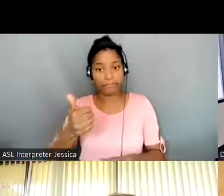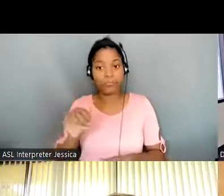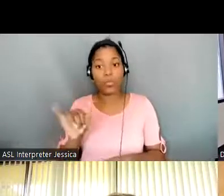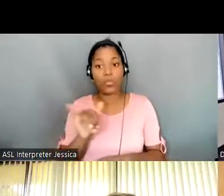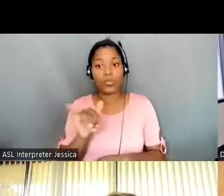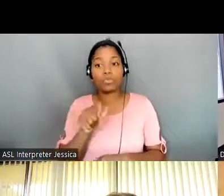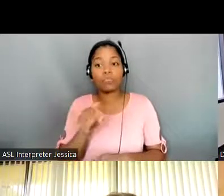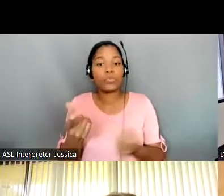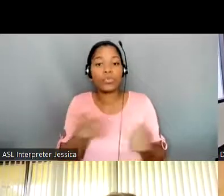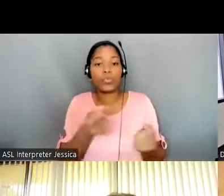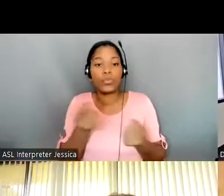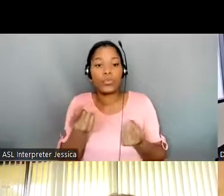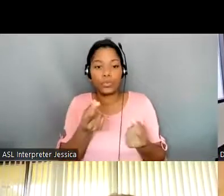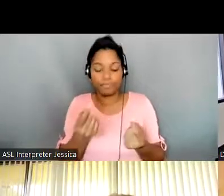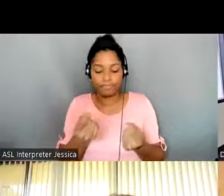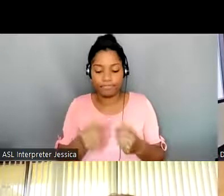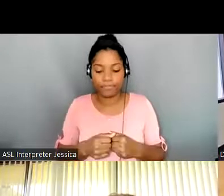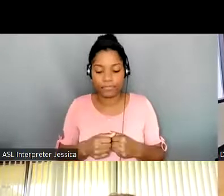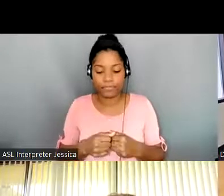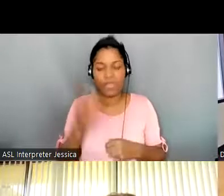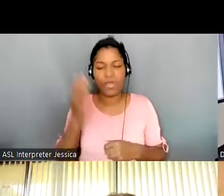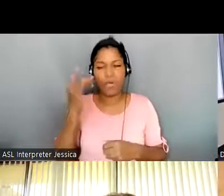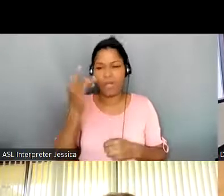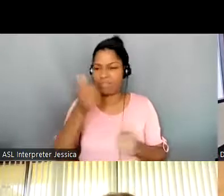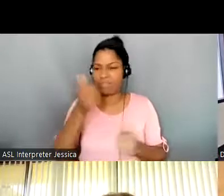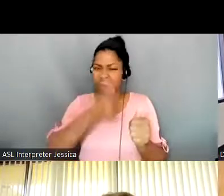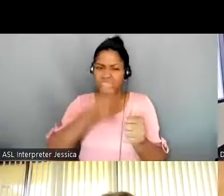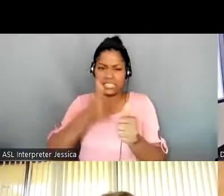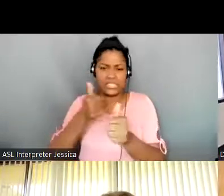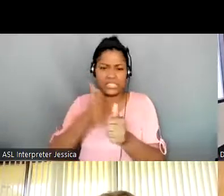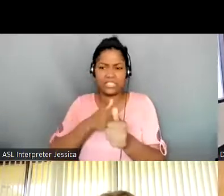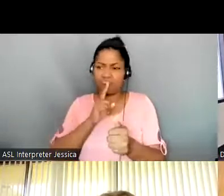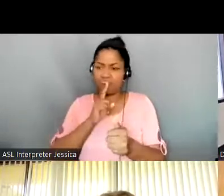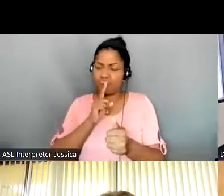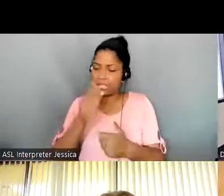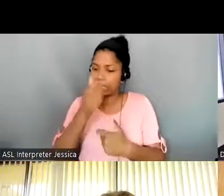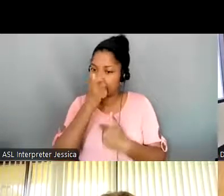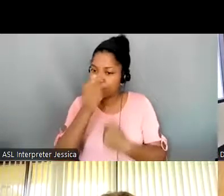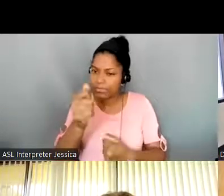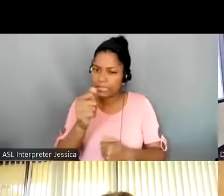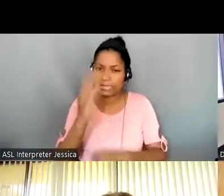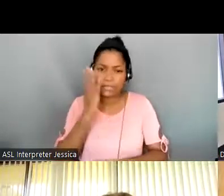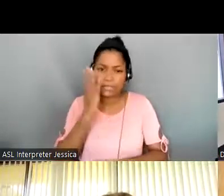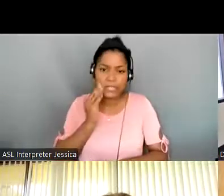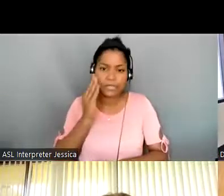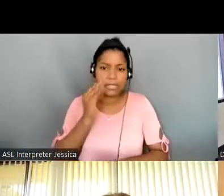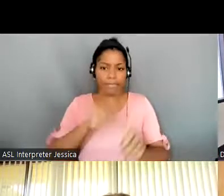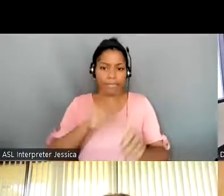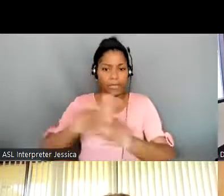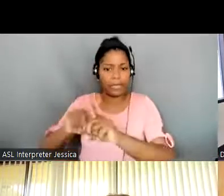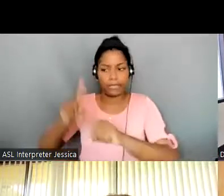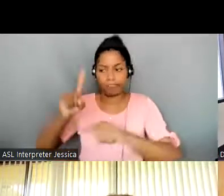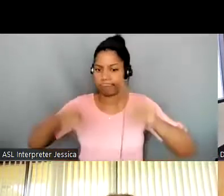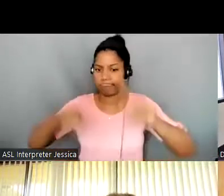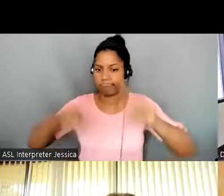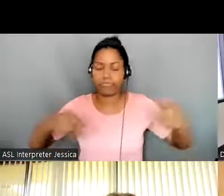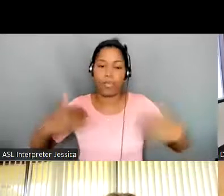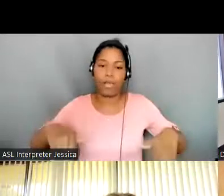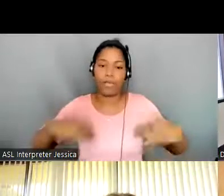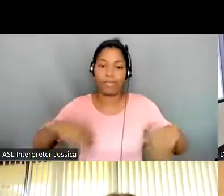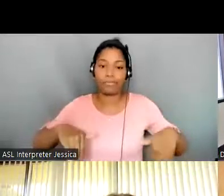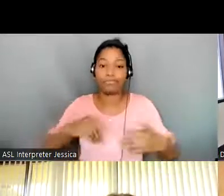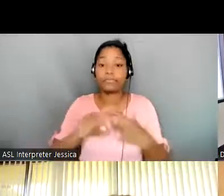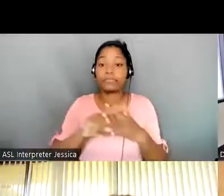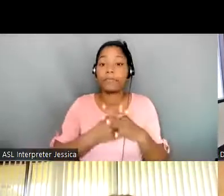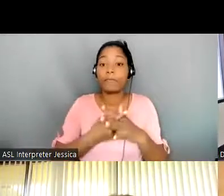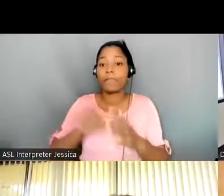of specialty is, because they all have really unique perspectives and experiences that they're bringing to us today. So I want to start